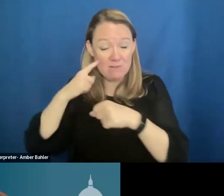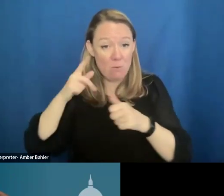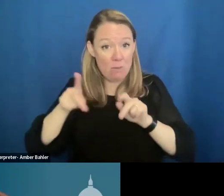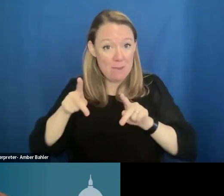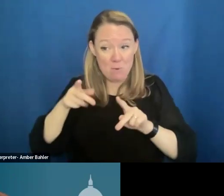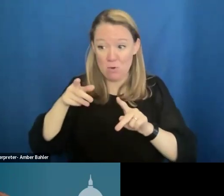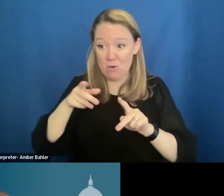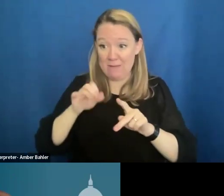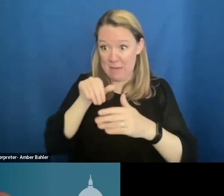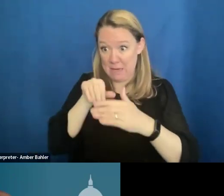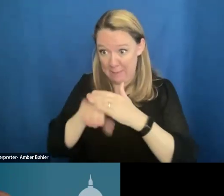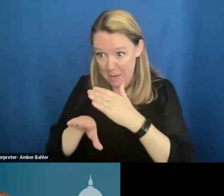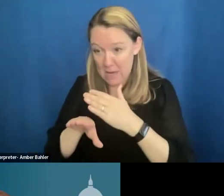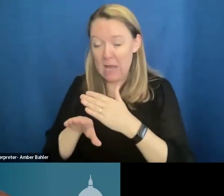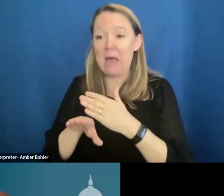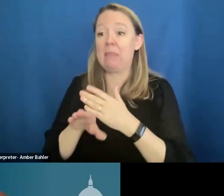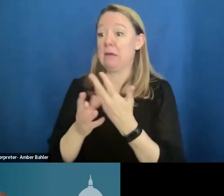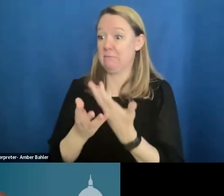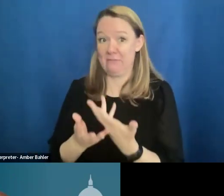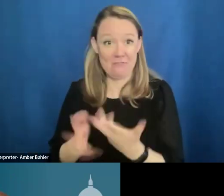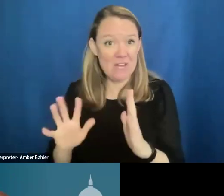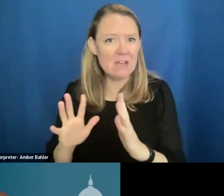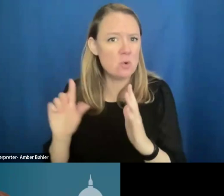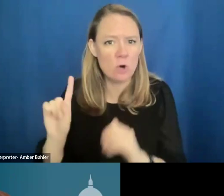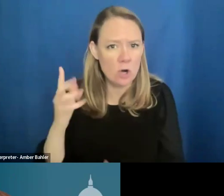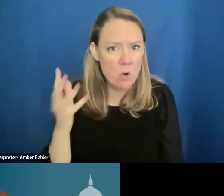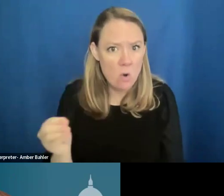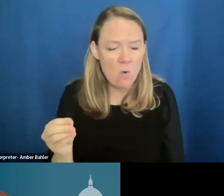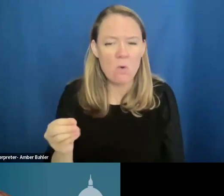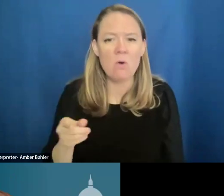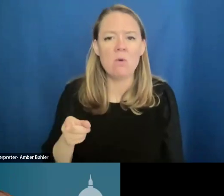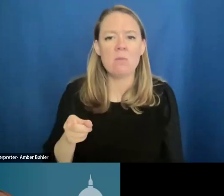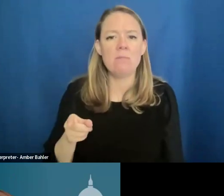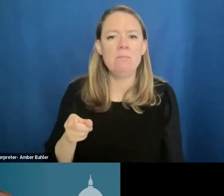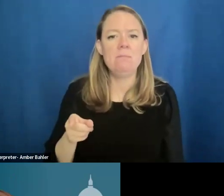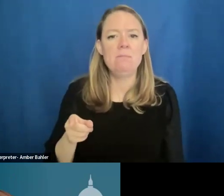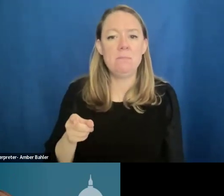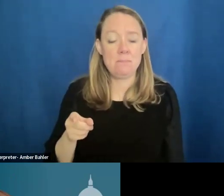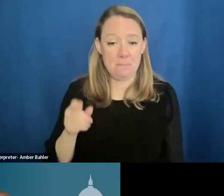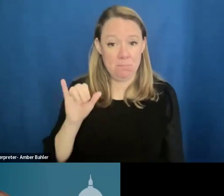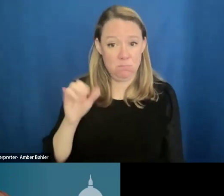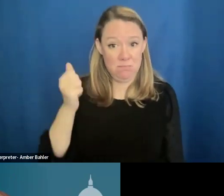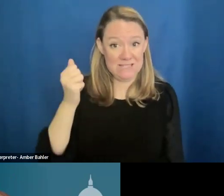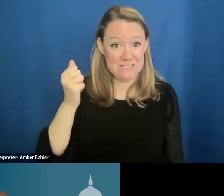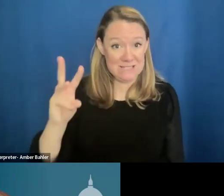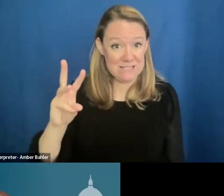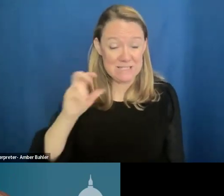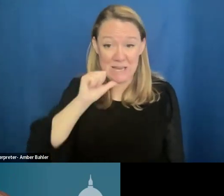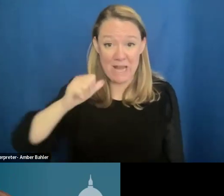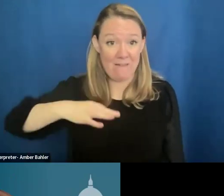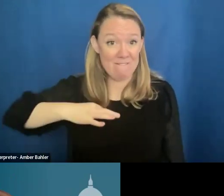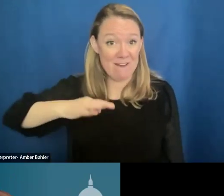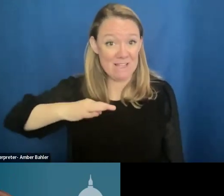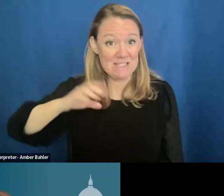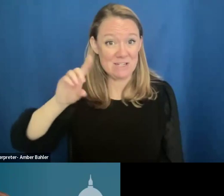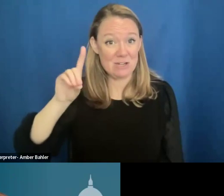kind of the array of needs around co-occurring. And, you know, the 16 involuntary detox beds are in my unit and